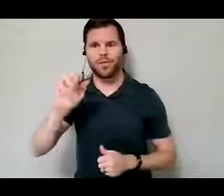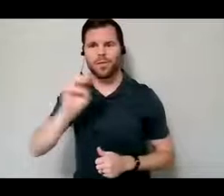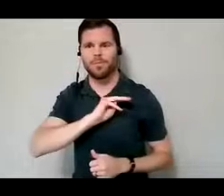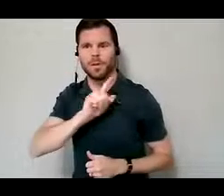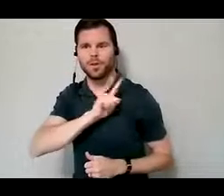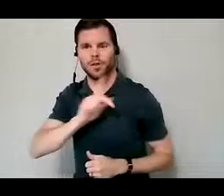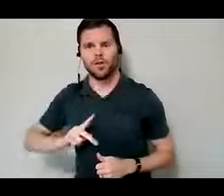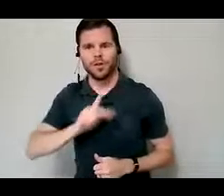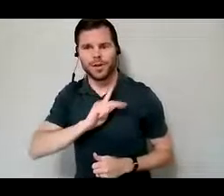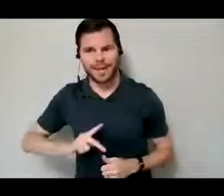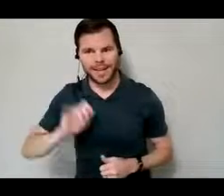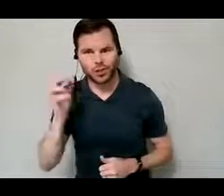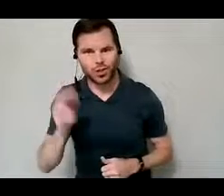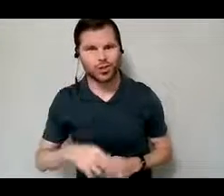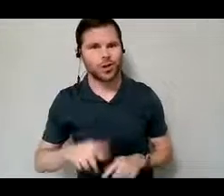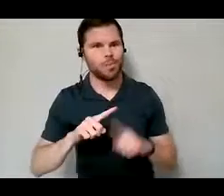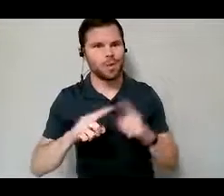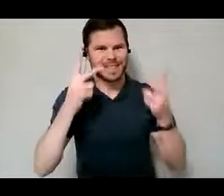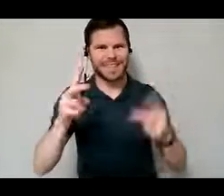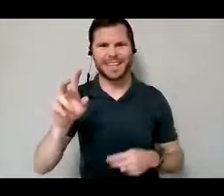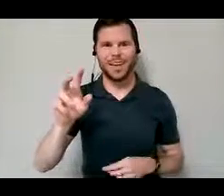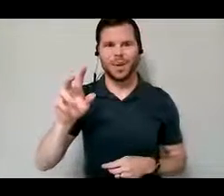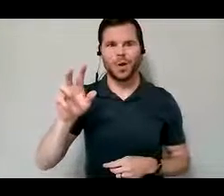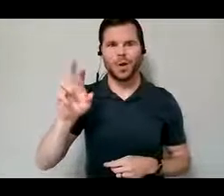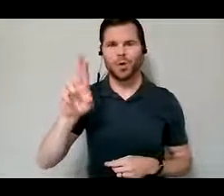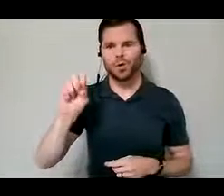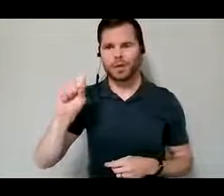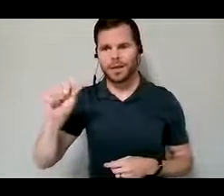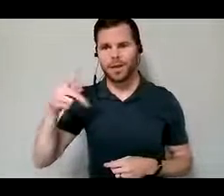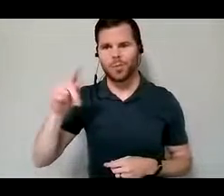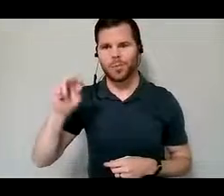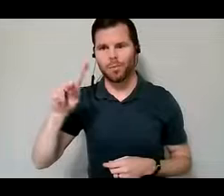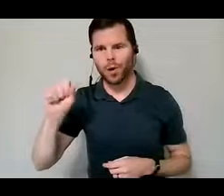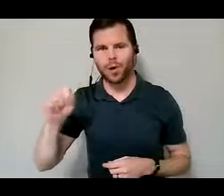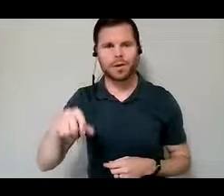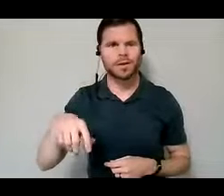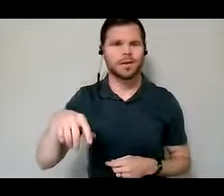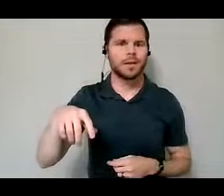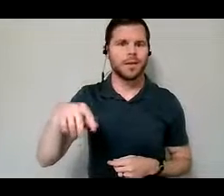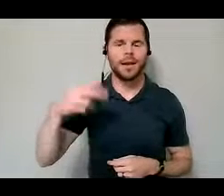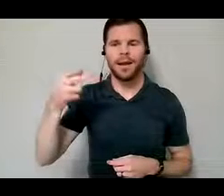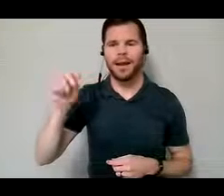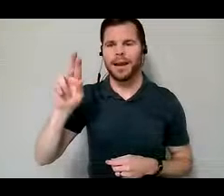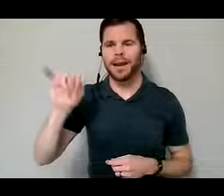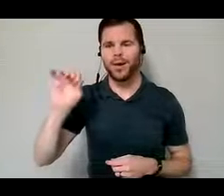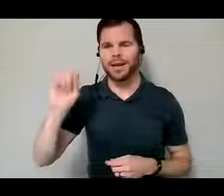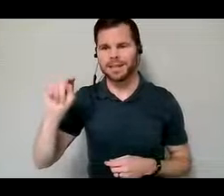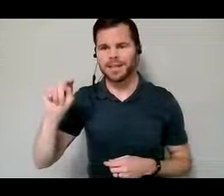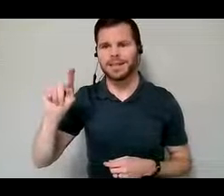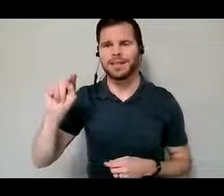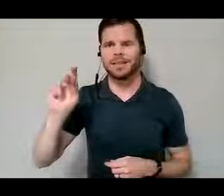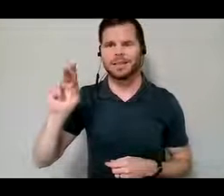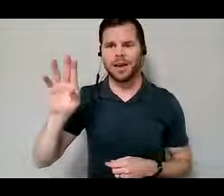have Harriet Tubman, Rosa Parks, Billie Holiday. And as you can see from over here, it just goes on and on and on. So you